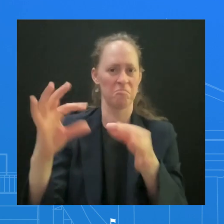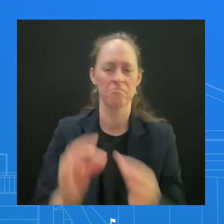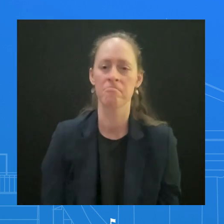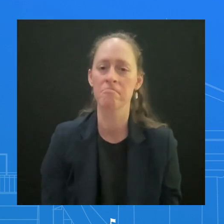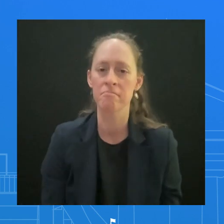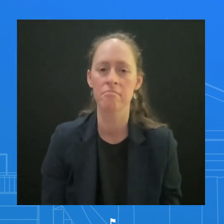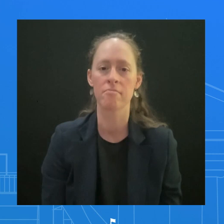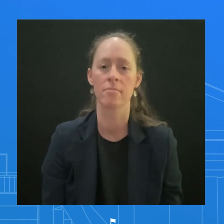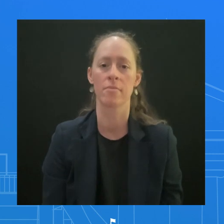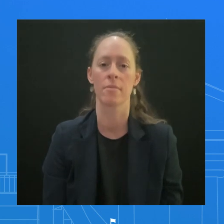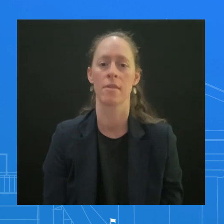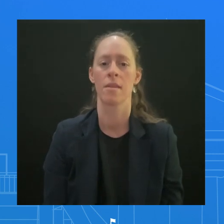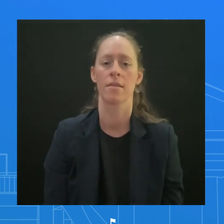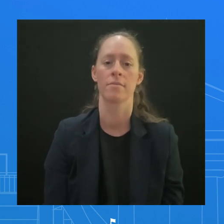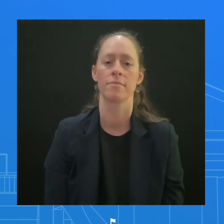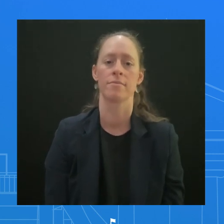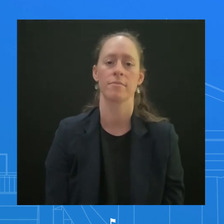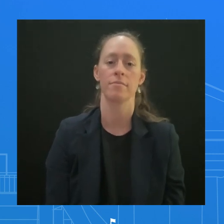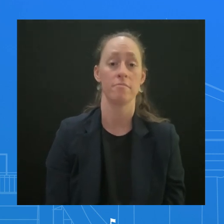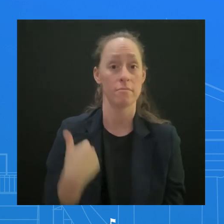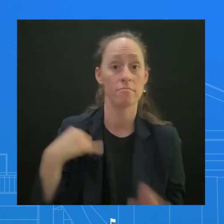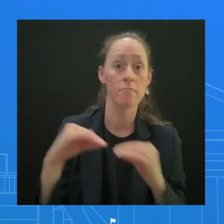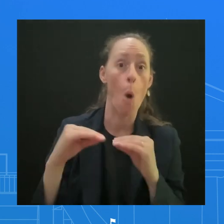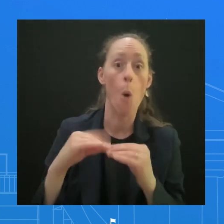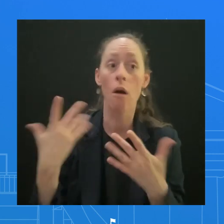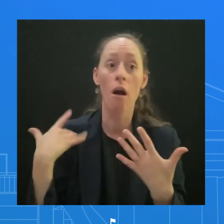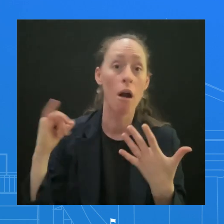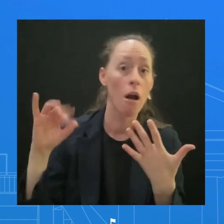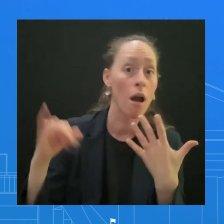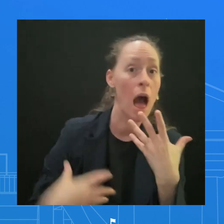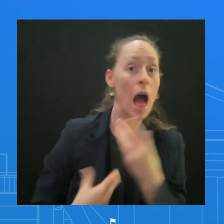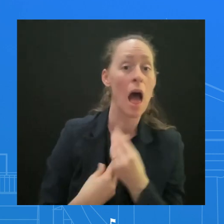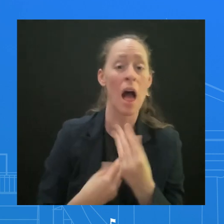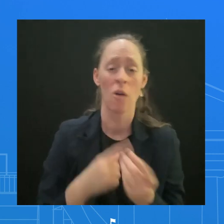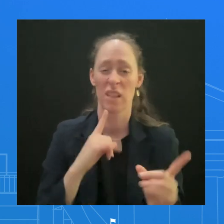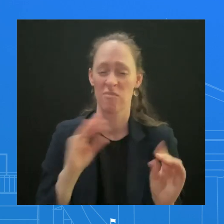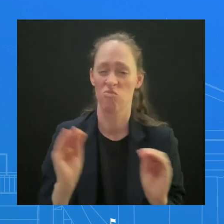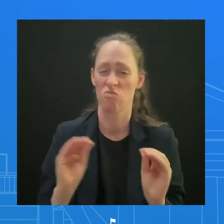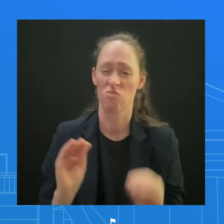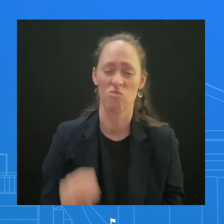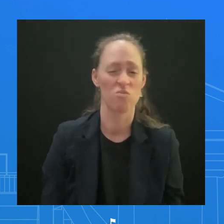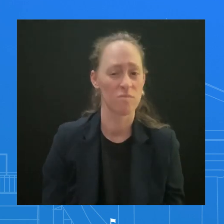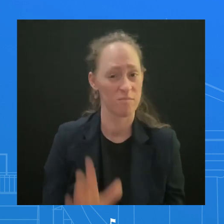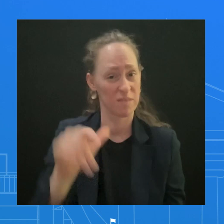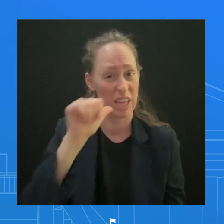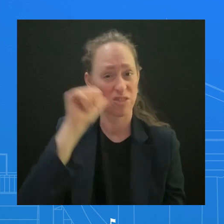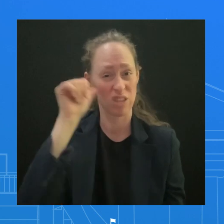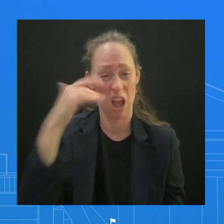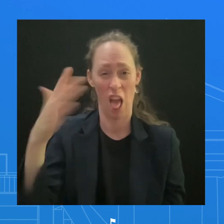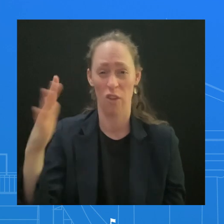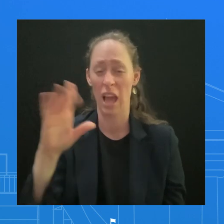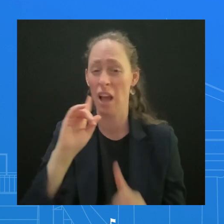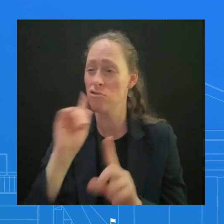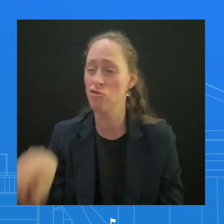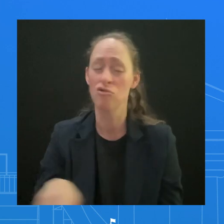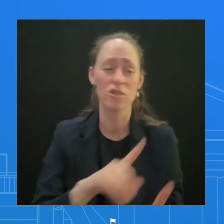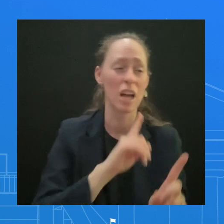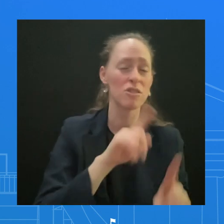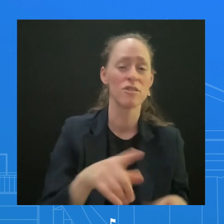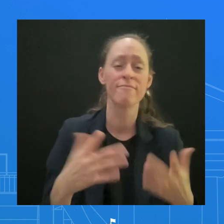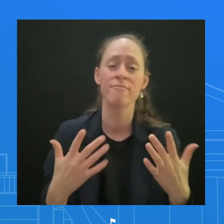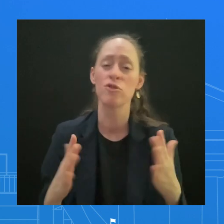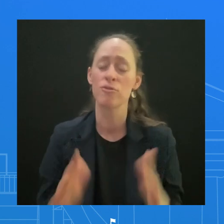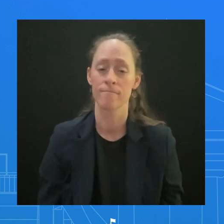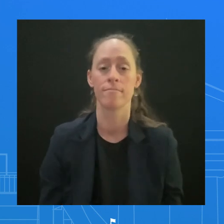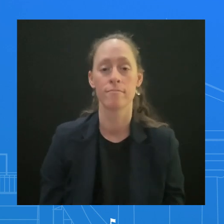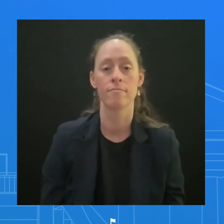discussions than what the two leaders talked to you guys about from the podium. And as for Jake's travel, if and when we have